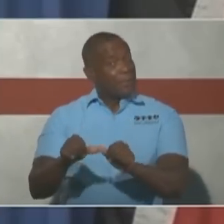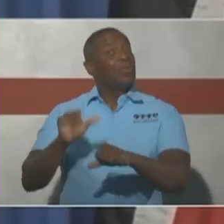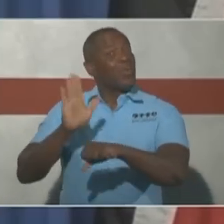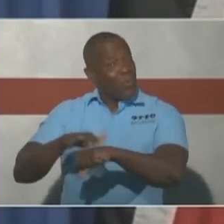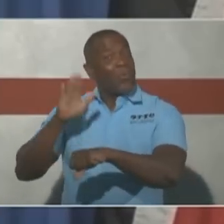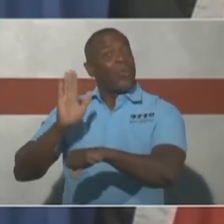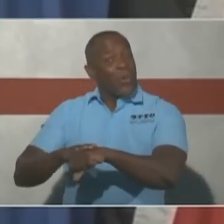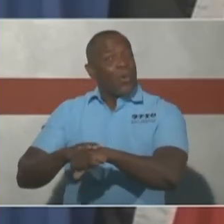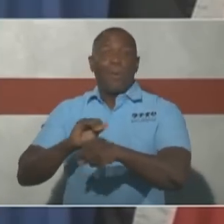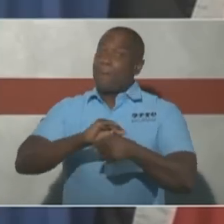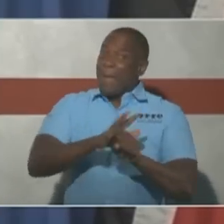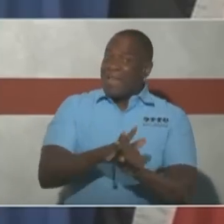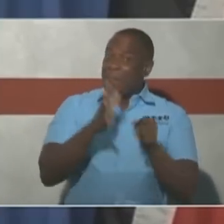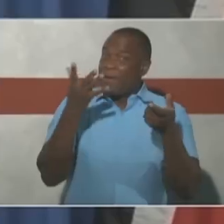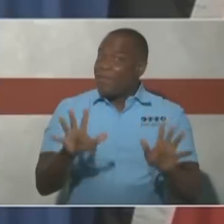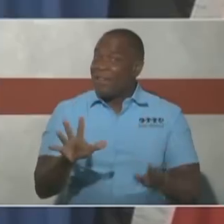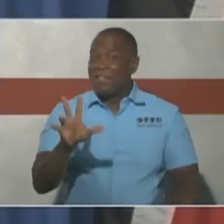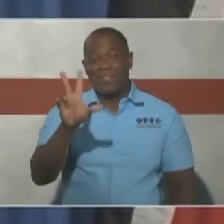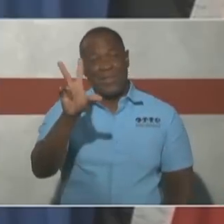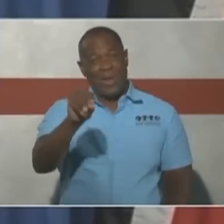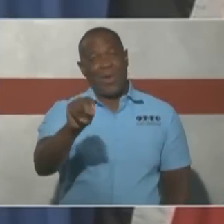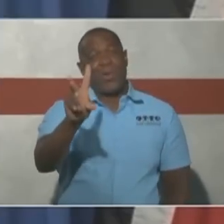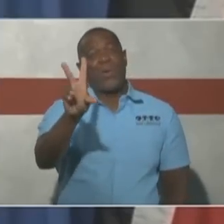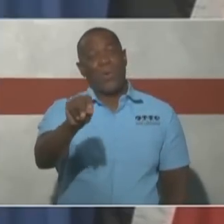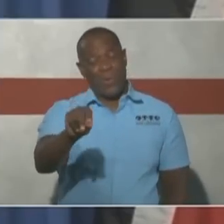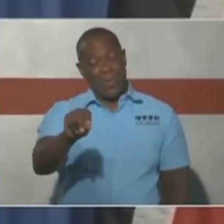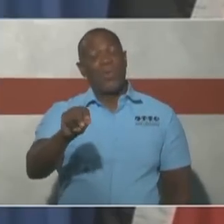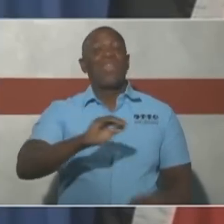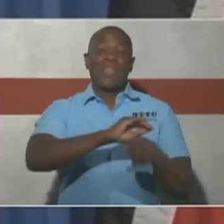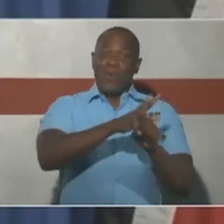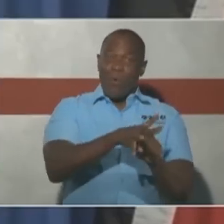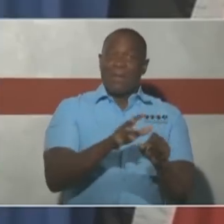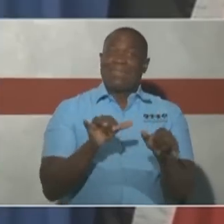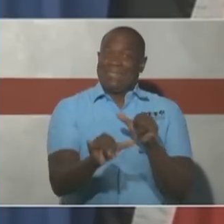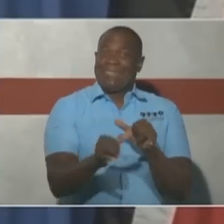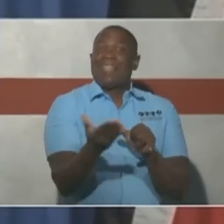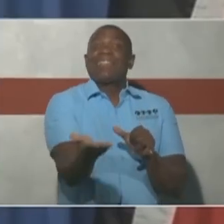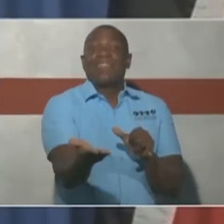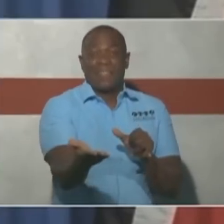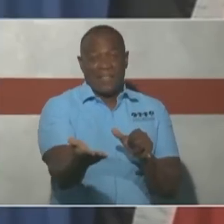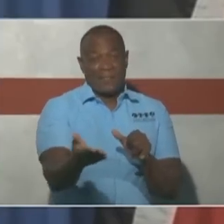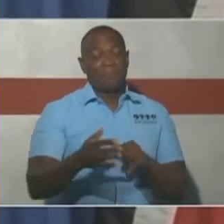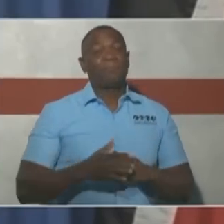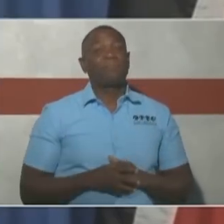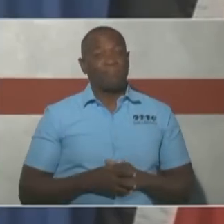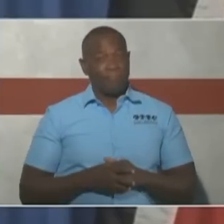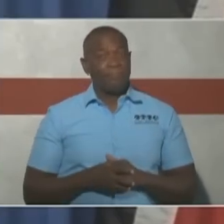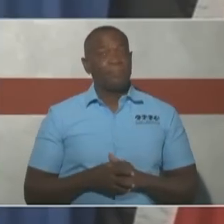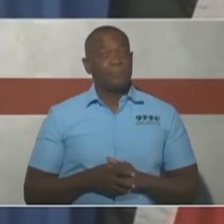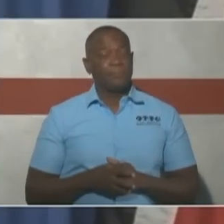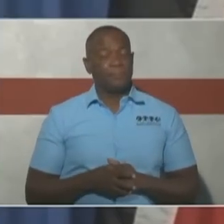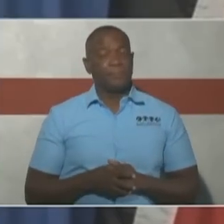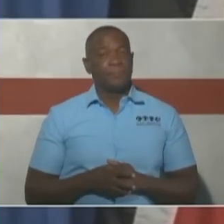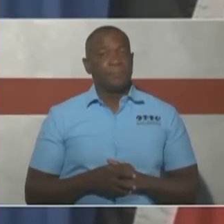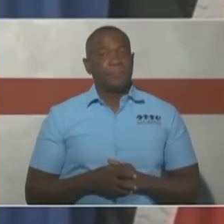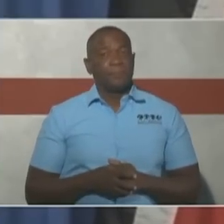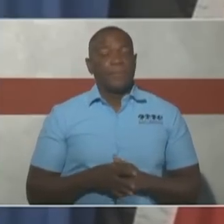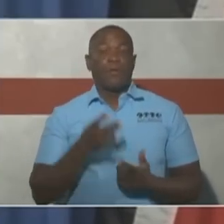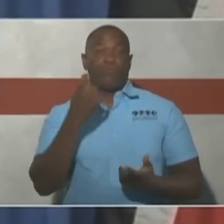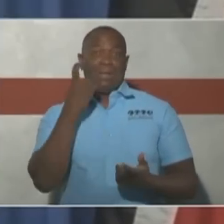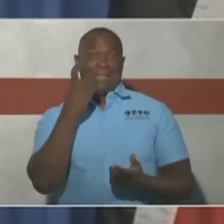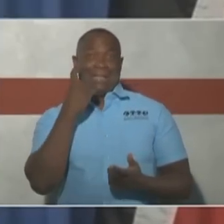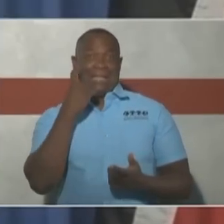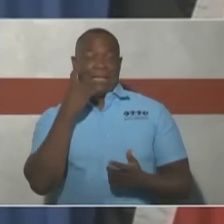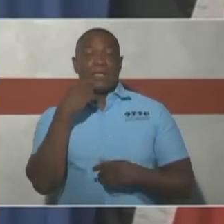the pandemic is not over. The virus is still out there. Unfortunately, the strain that the world